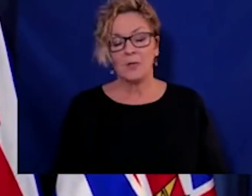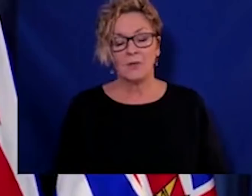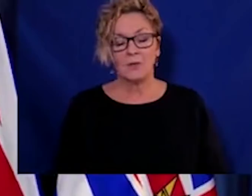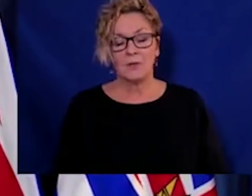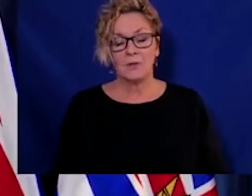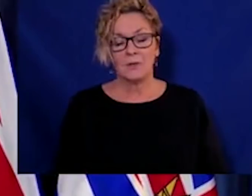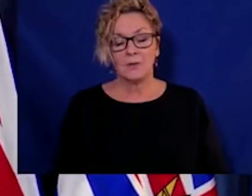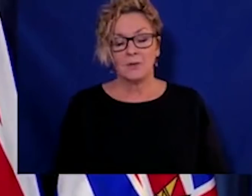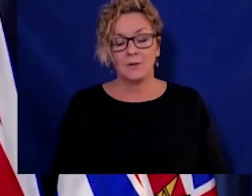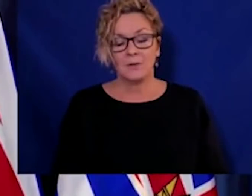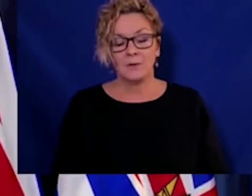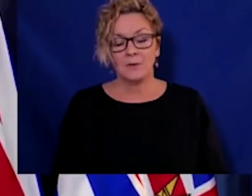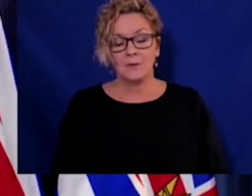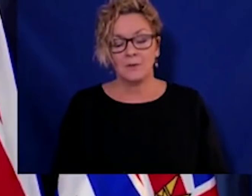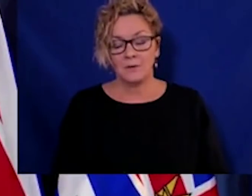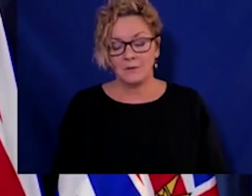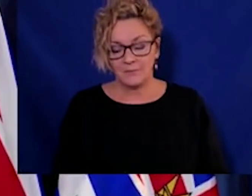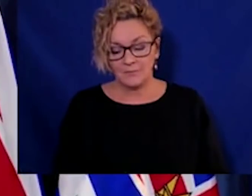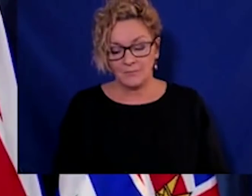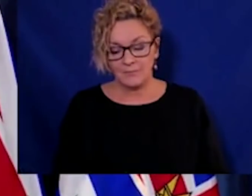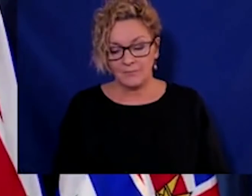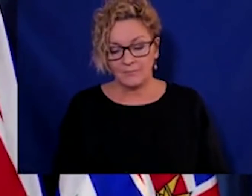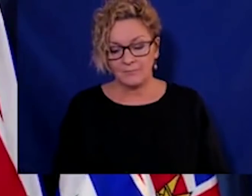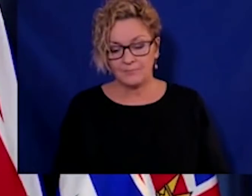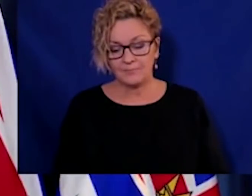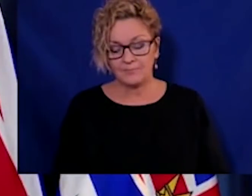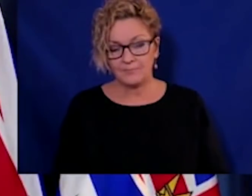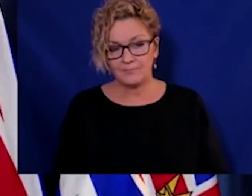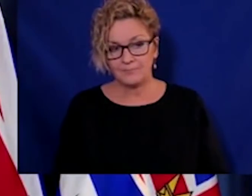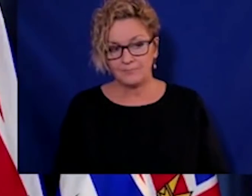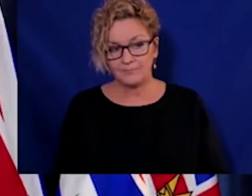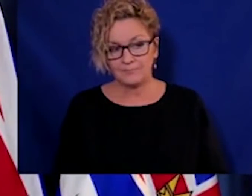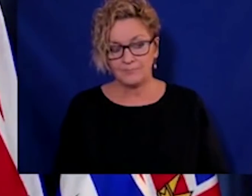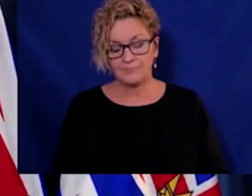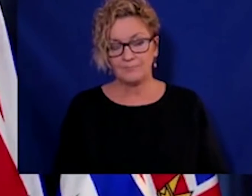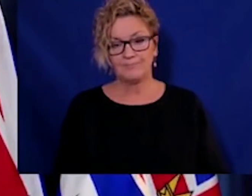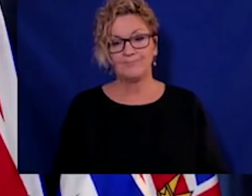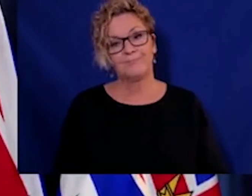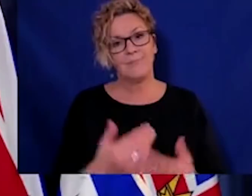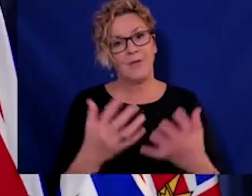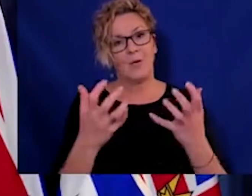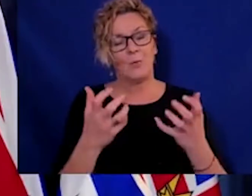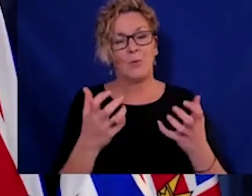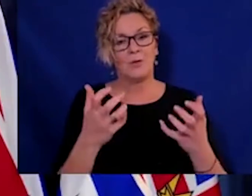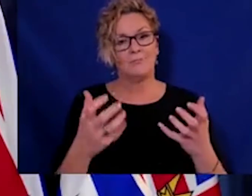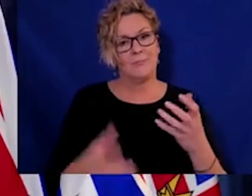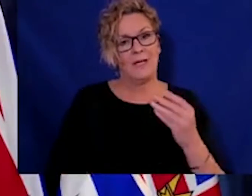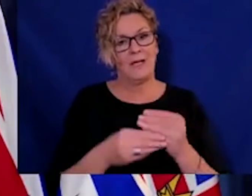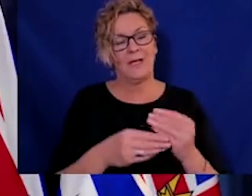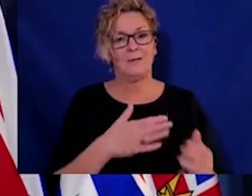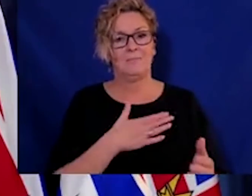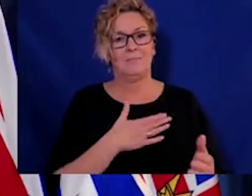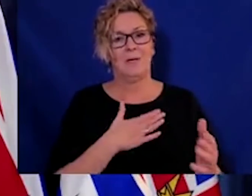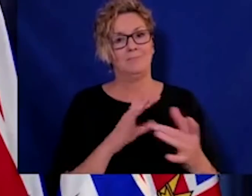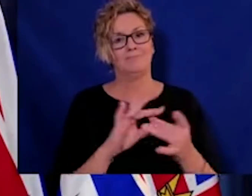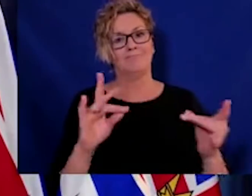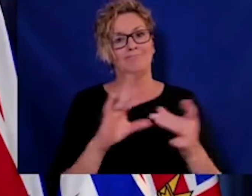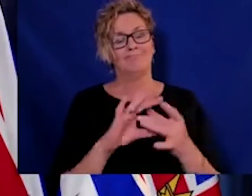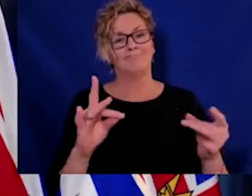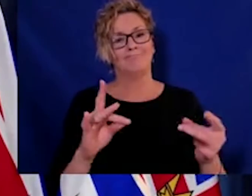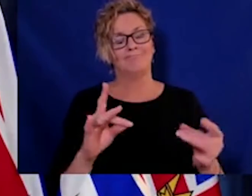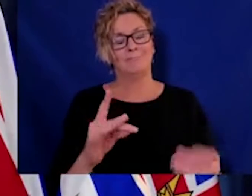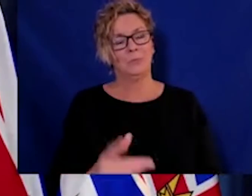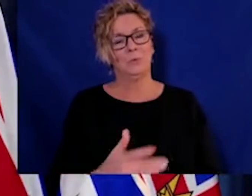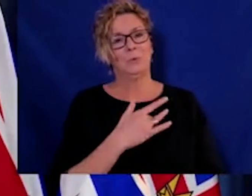recognizing and sending my condolences, those of the government, those of the Premier, to the 13 people who passed away from COVID-19 in